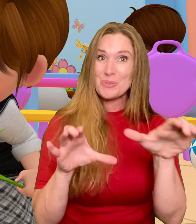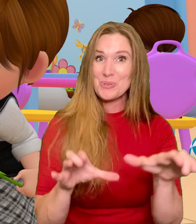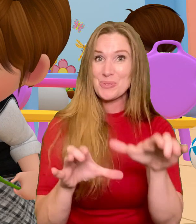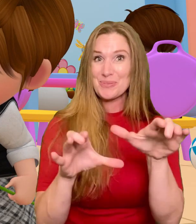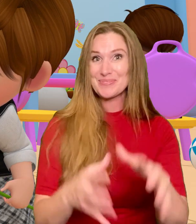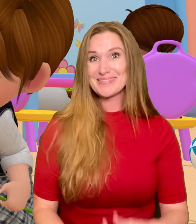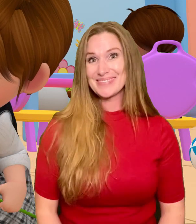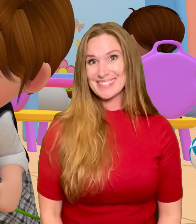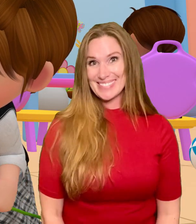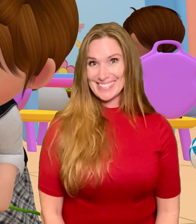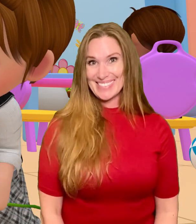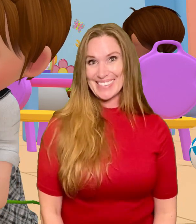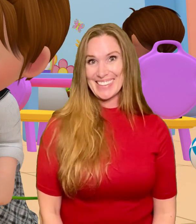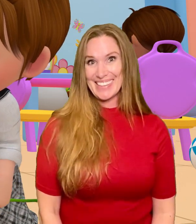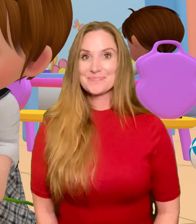you do